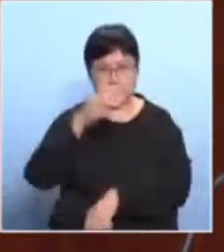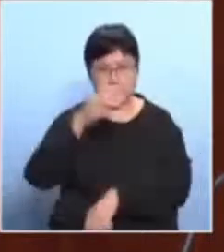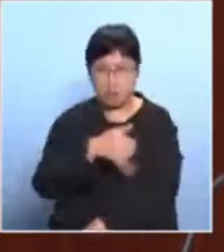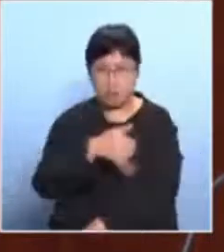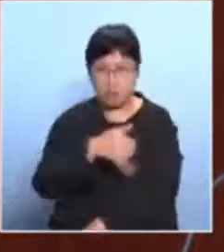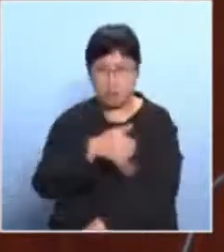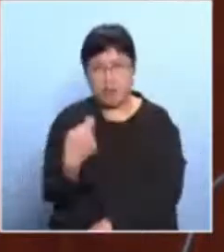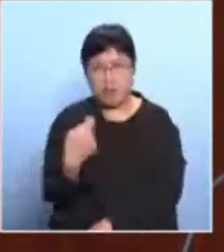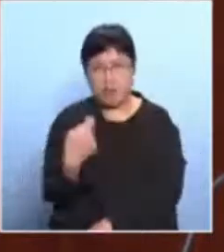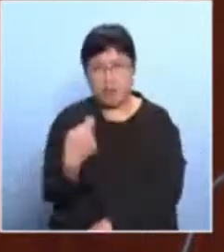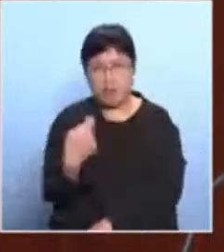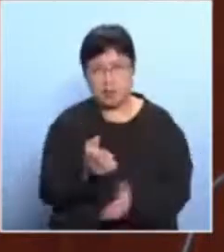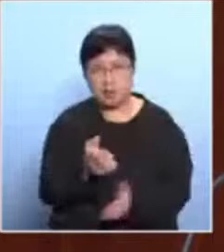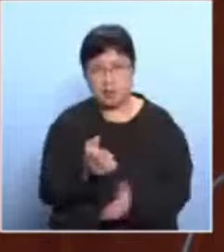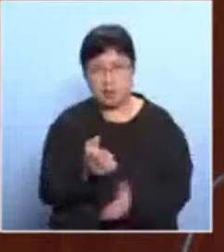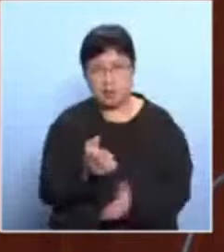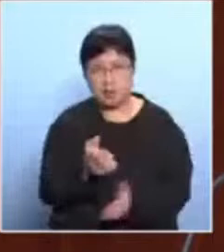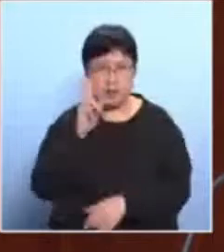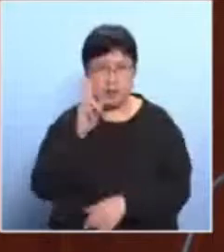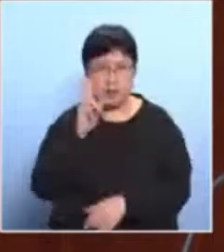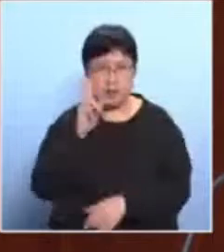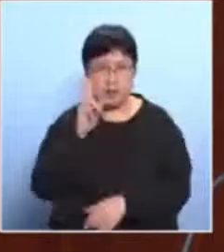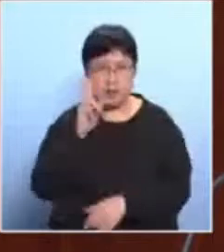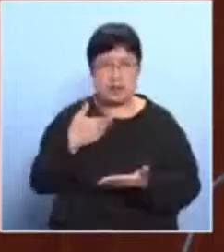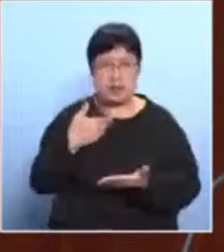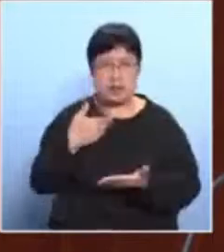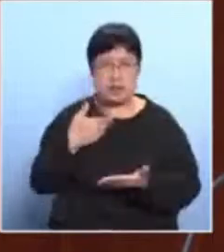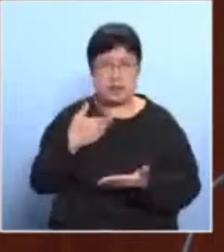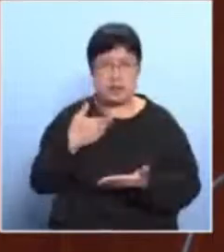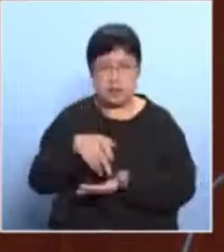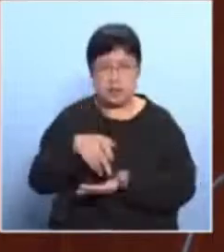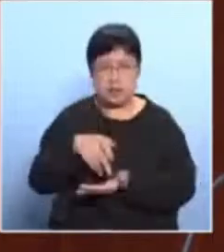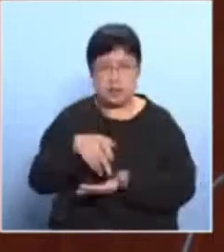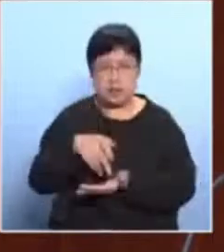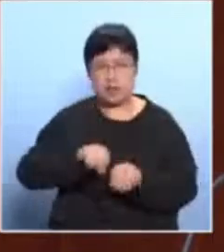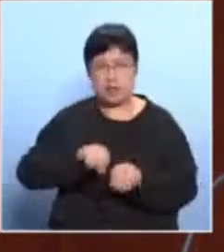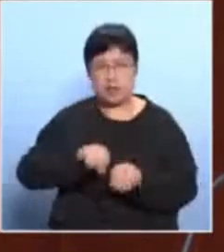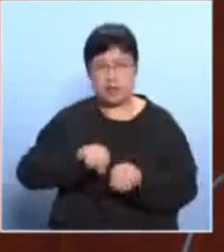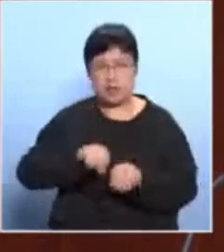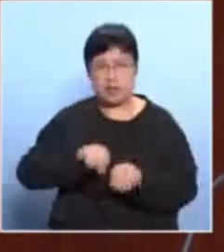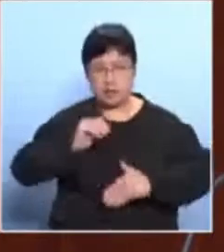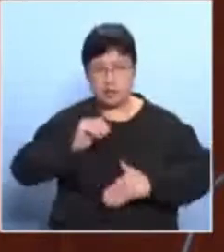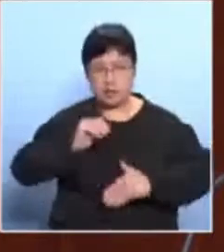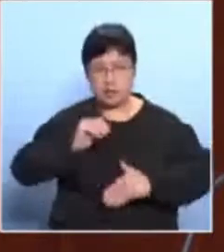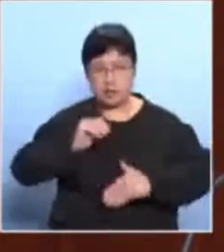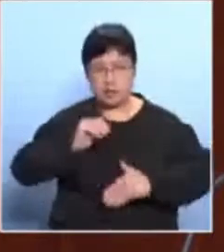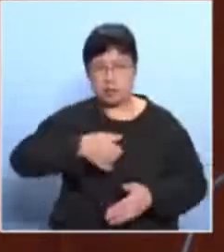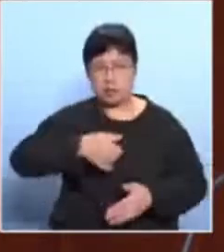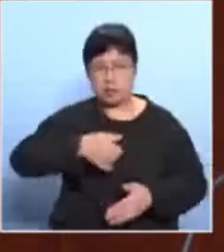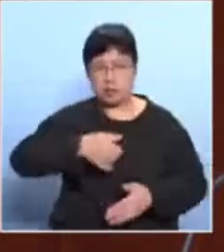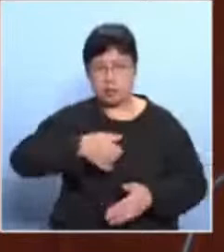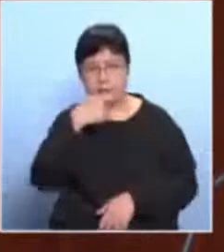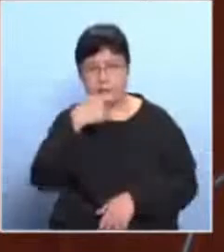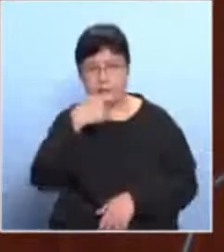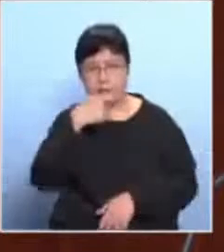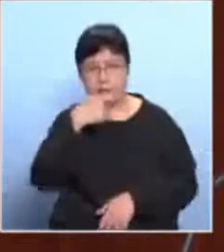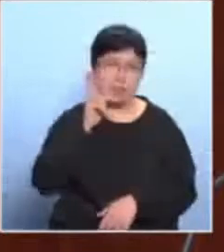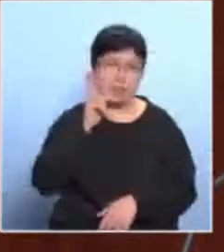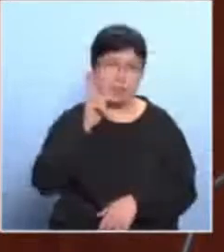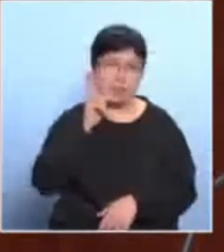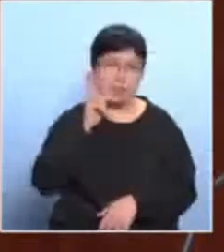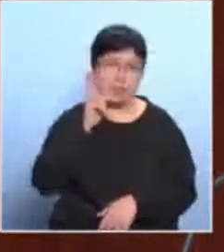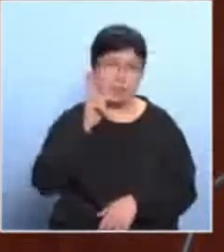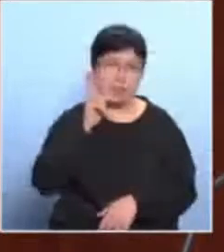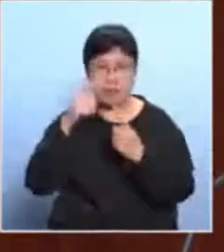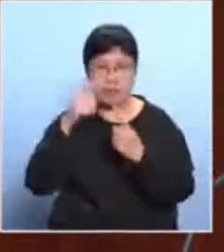personnel by, for example, enabling those who have pre-registered to enjoy streamlined access between the two parks